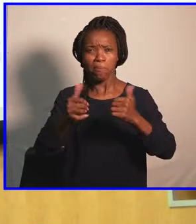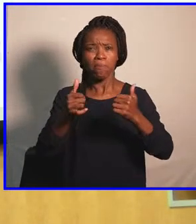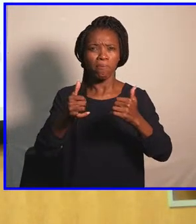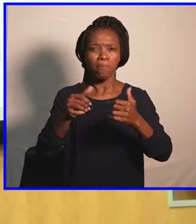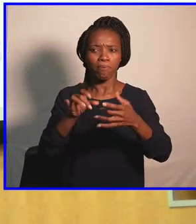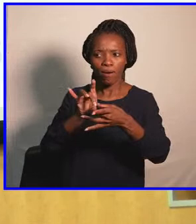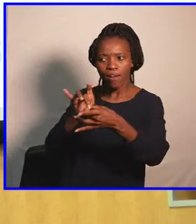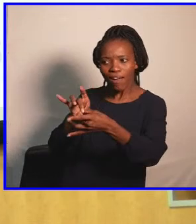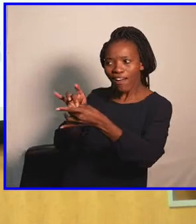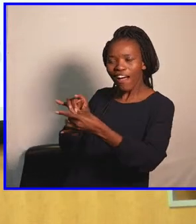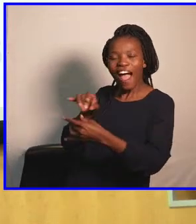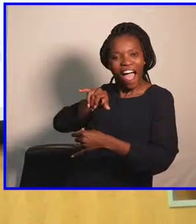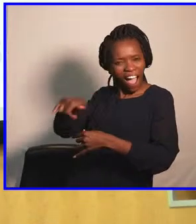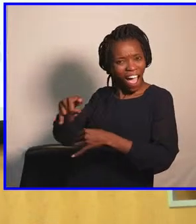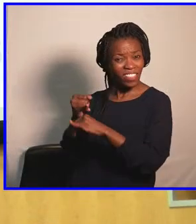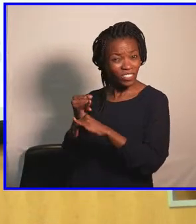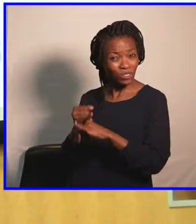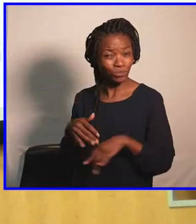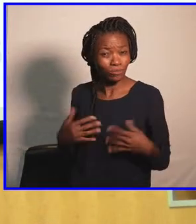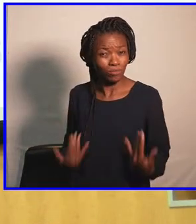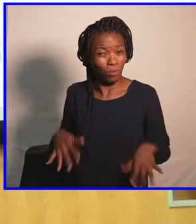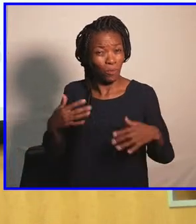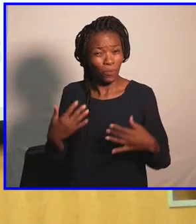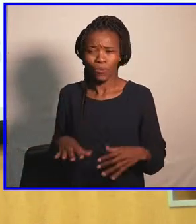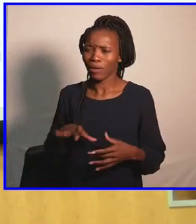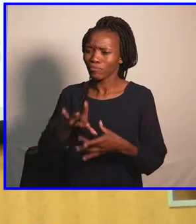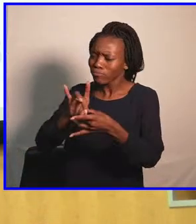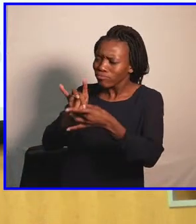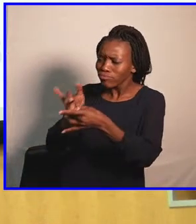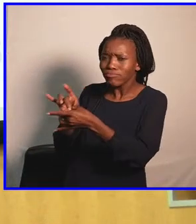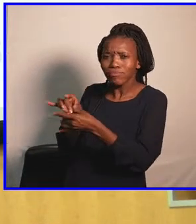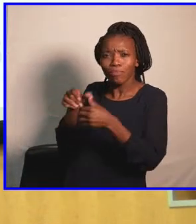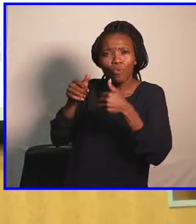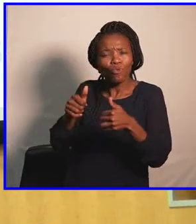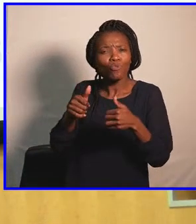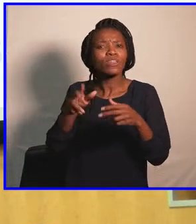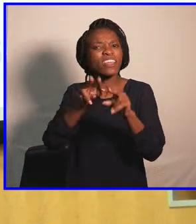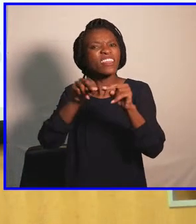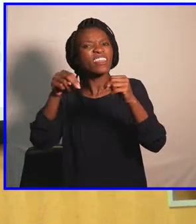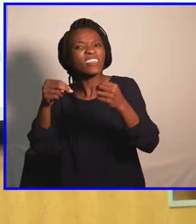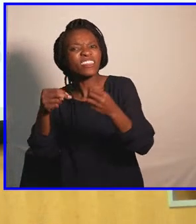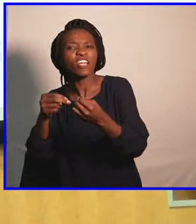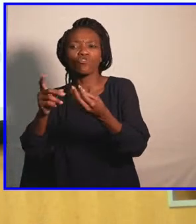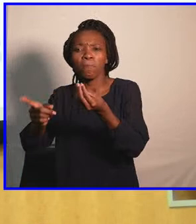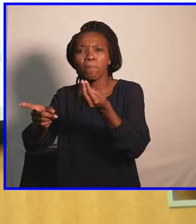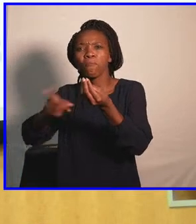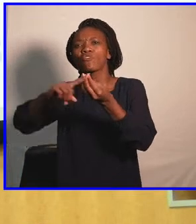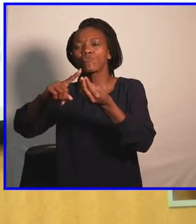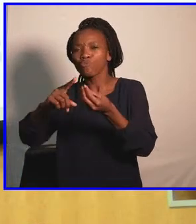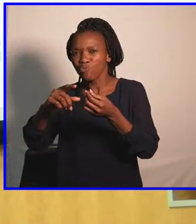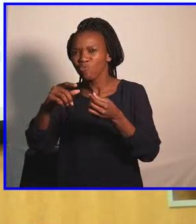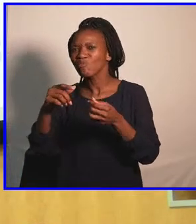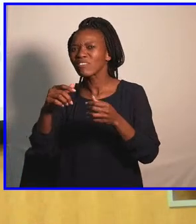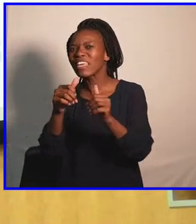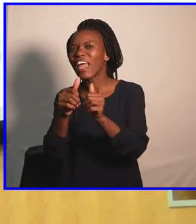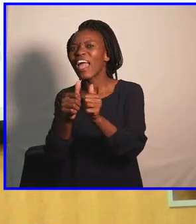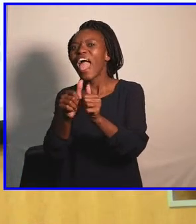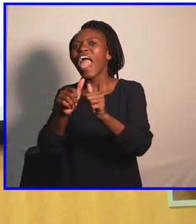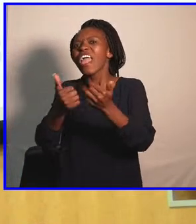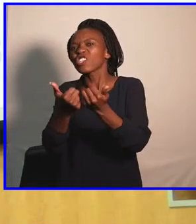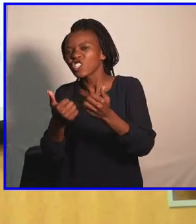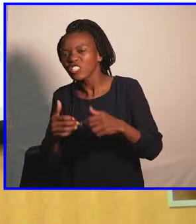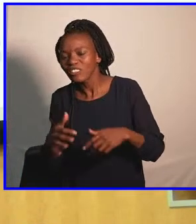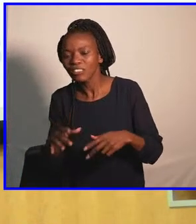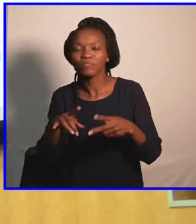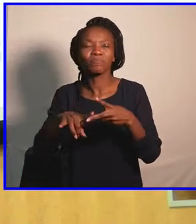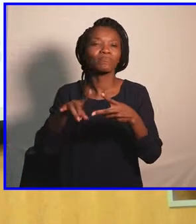other institutions. You work well with the National Prosecuting Agency, I know that. You work